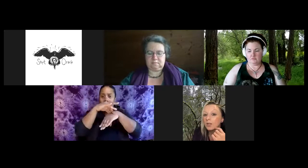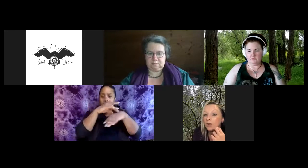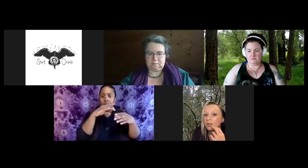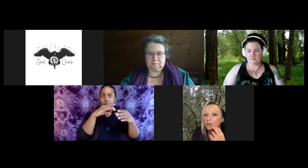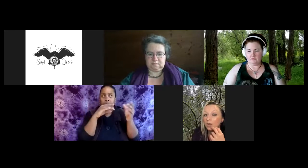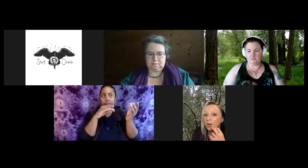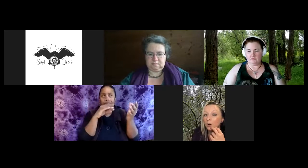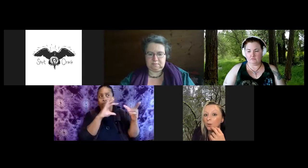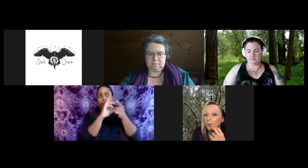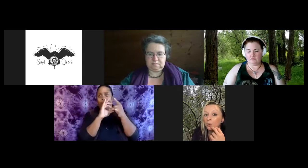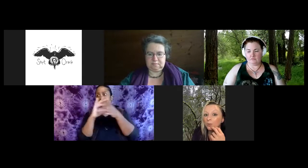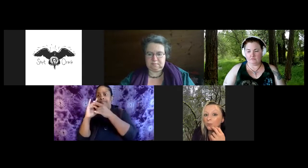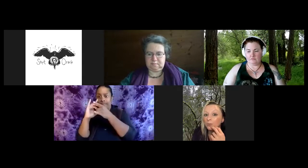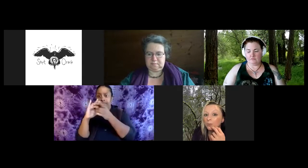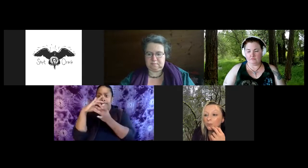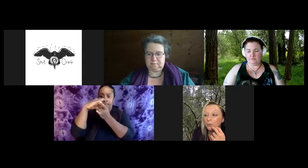correspondences. So